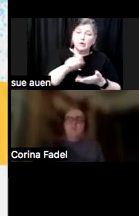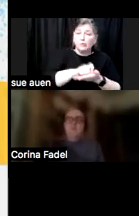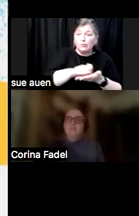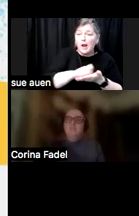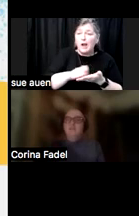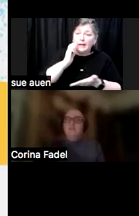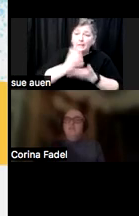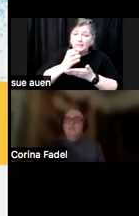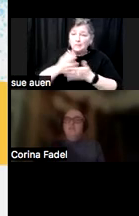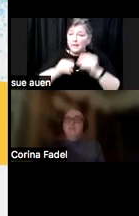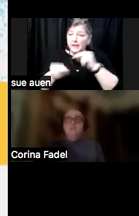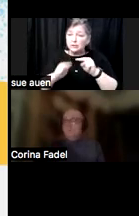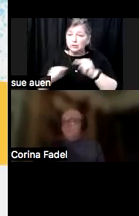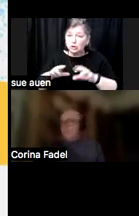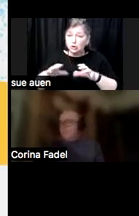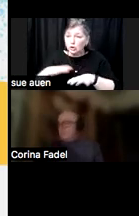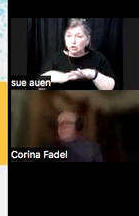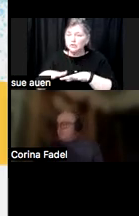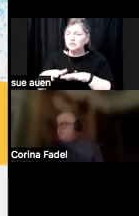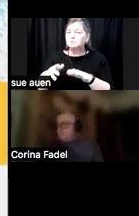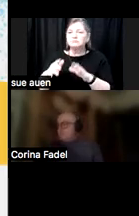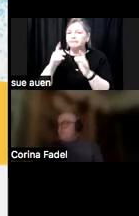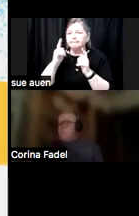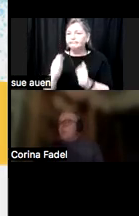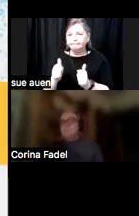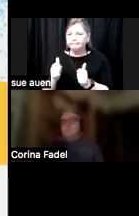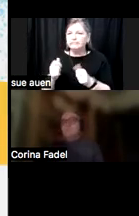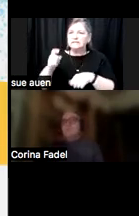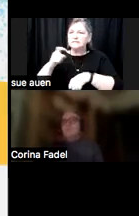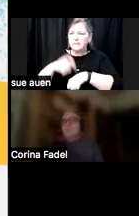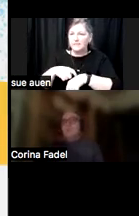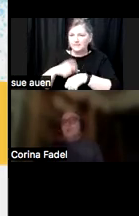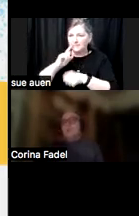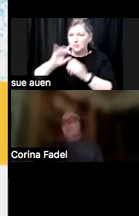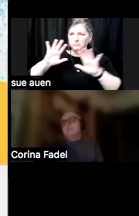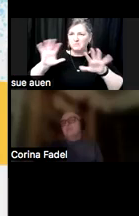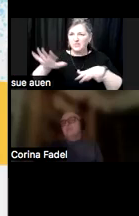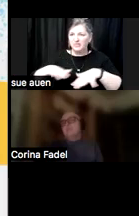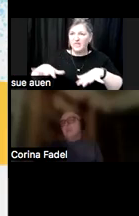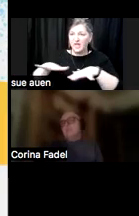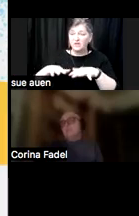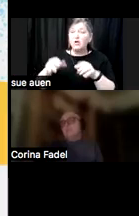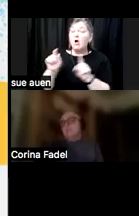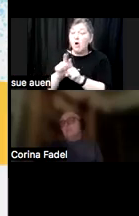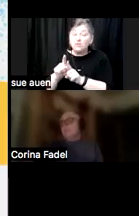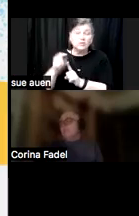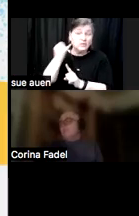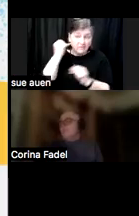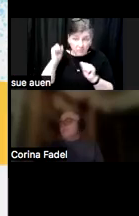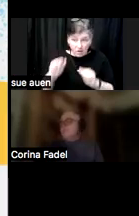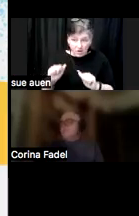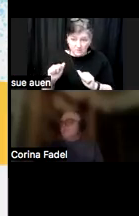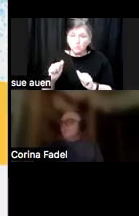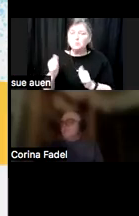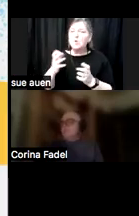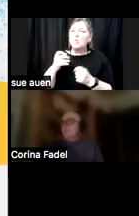collaging, we have space for that. We also are asking, if possible, for